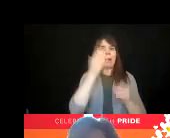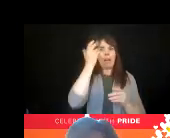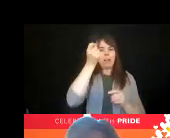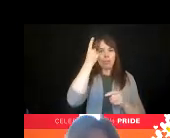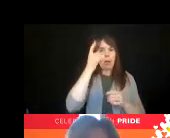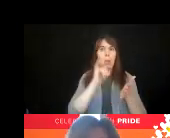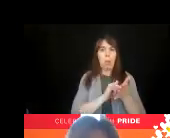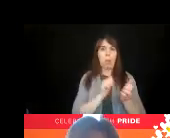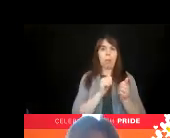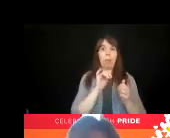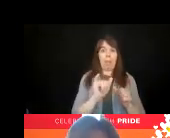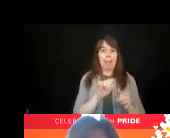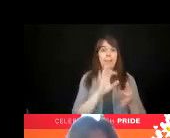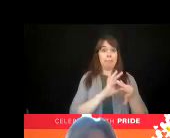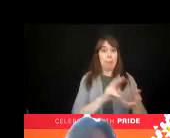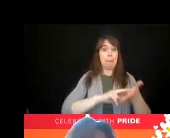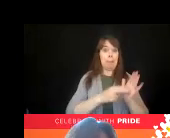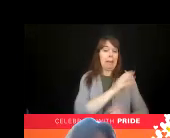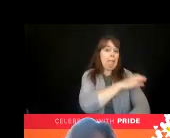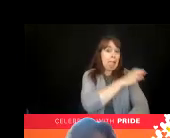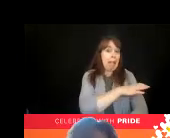clear identity and distinction.